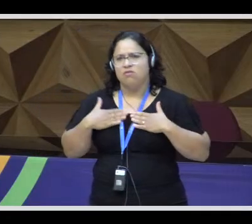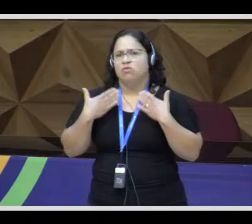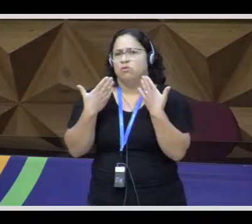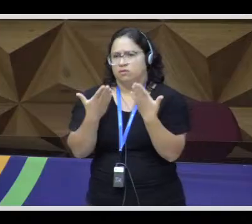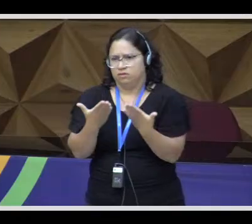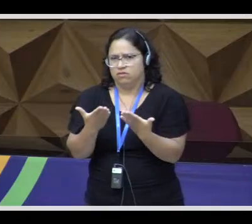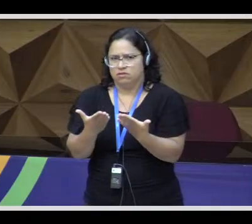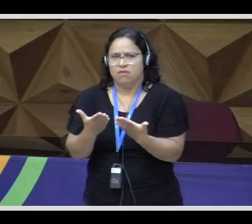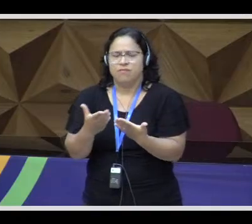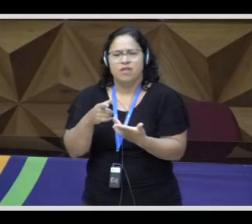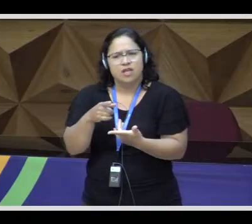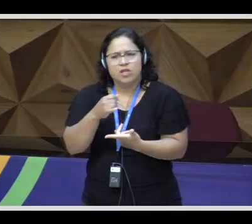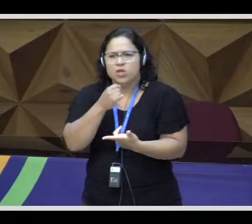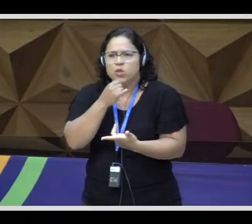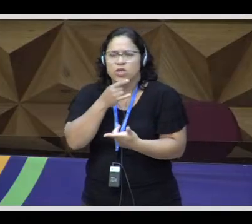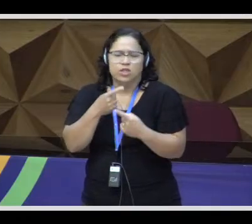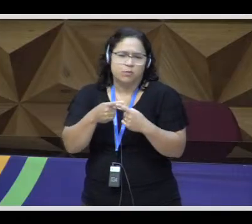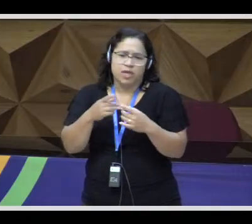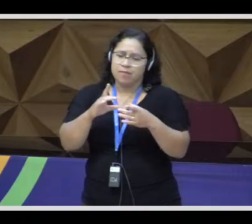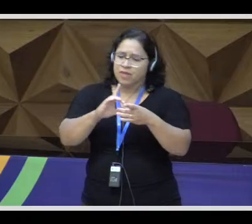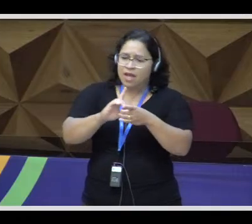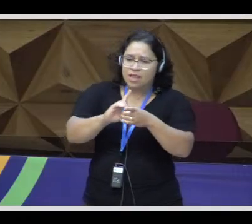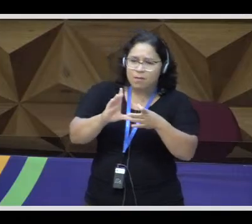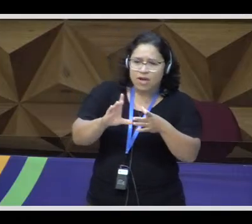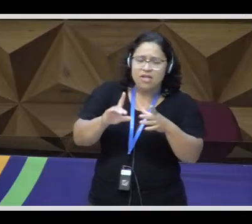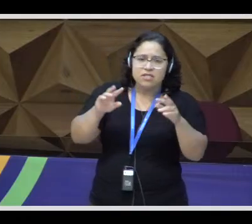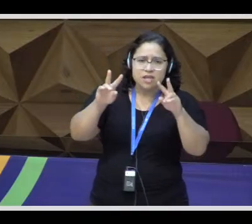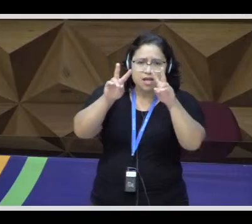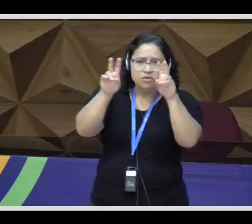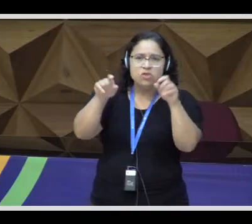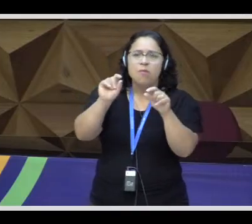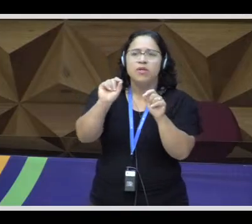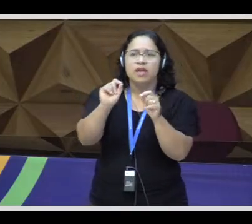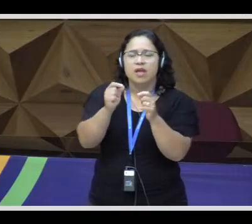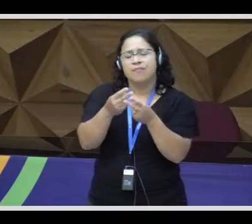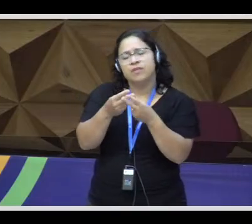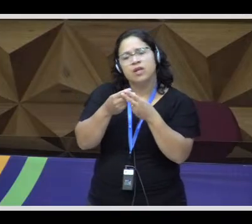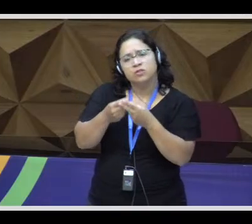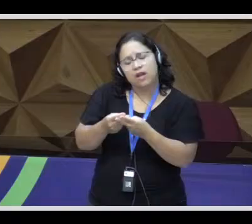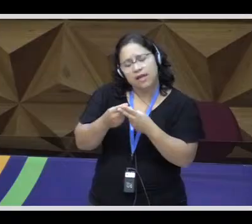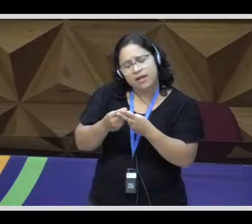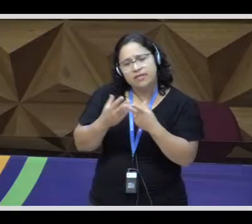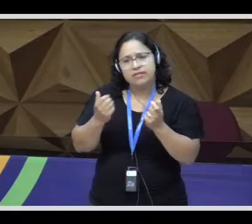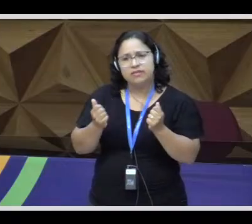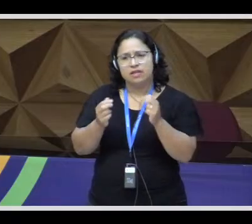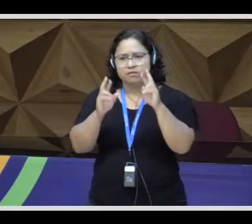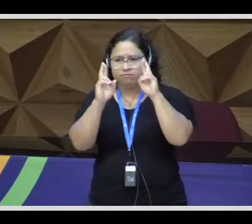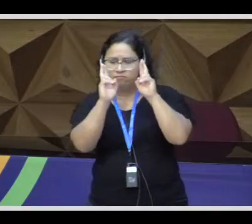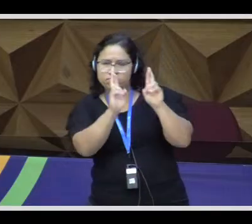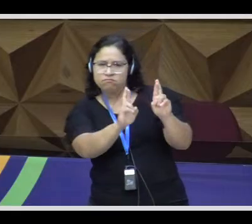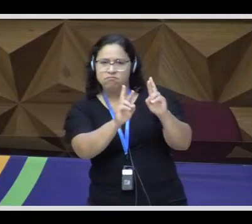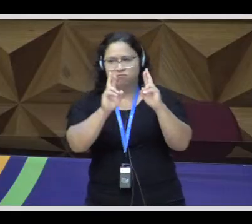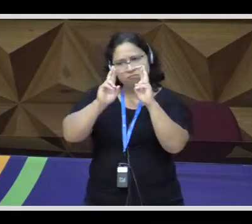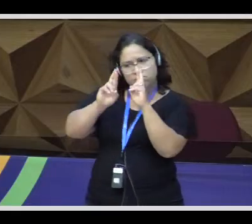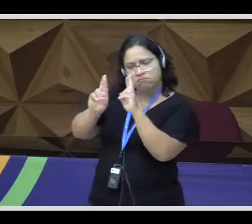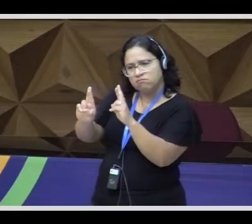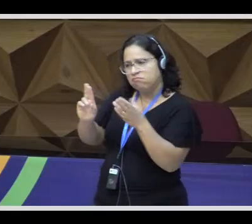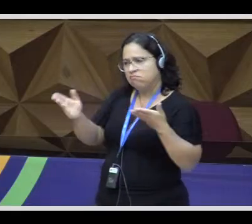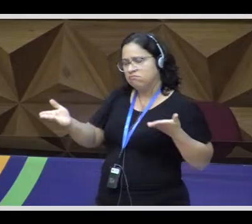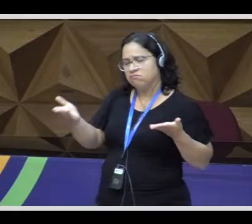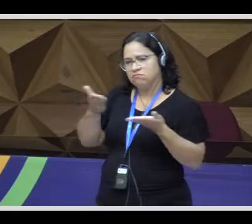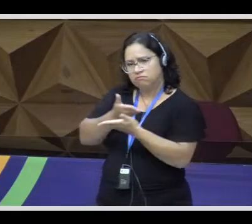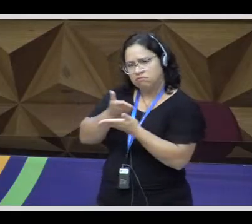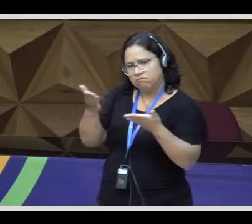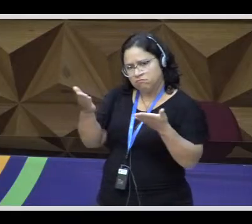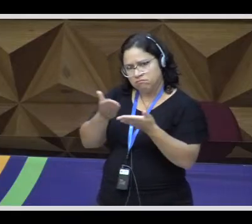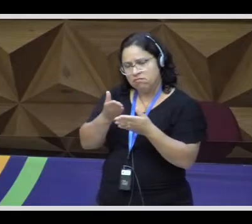because democracy is about tolerance. Democracy is about listening the other side. Democracy is about enjoying